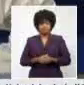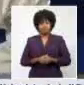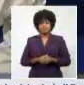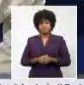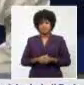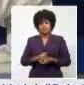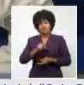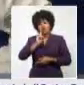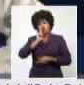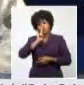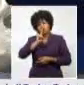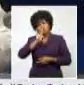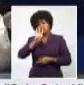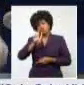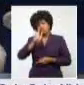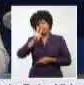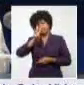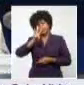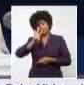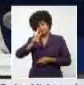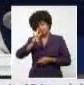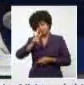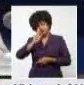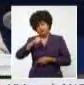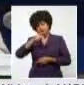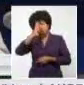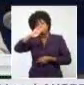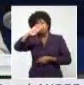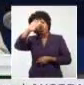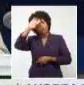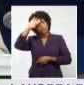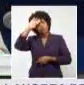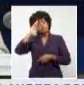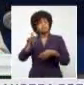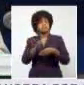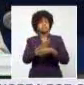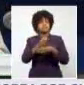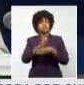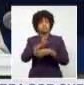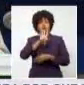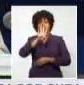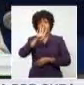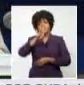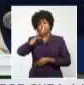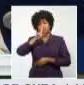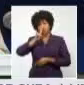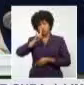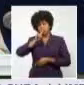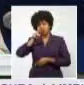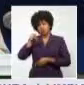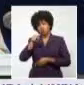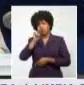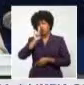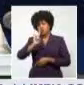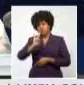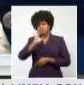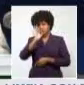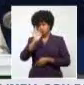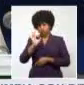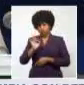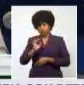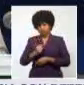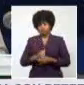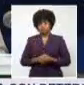943, which represents 49.9% who are asymptomatic at the